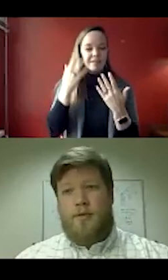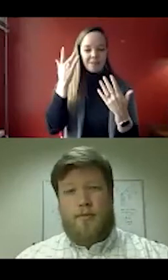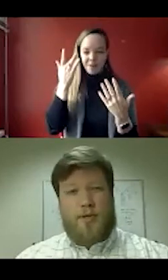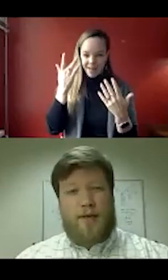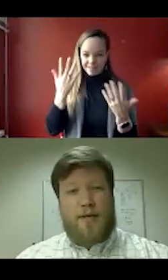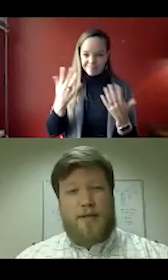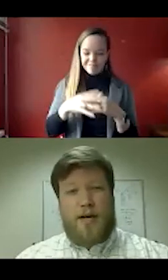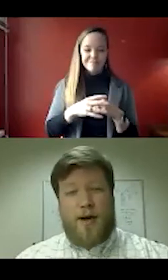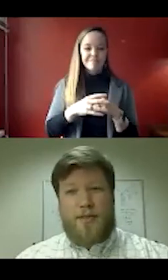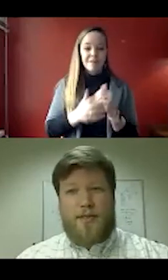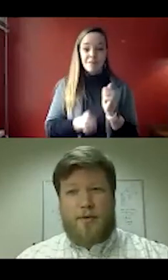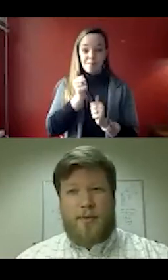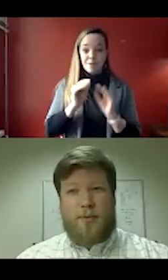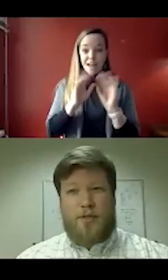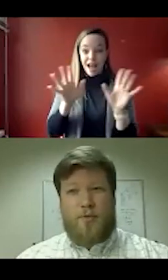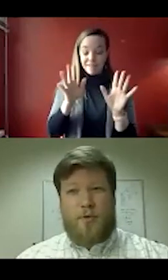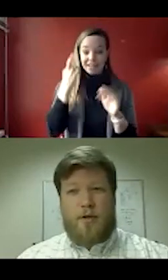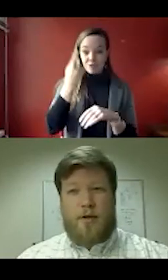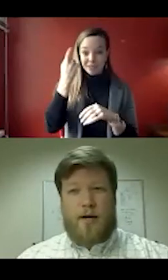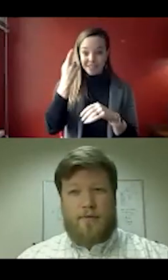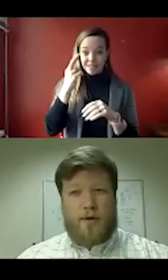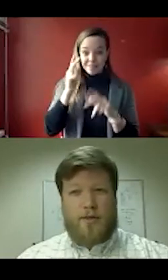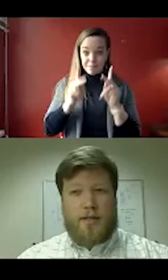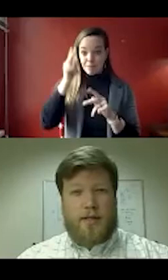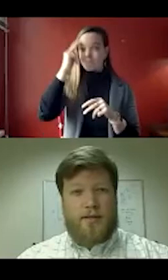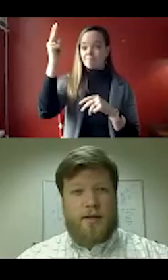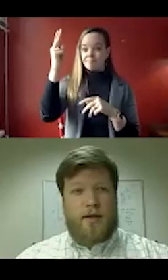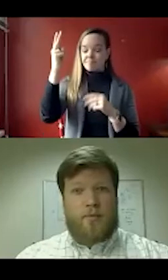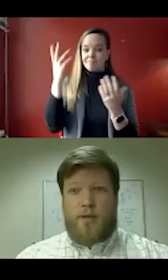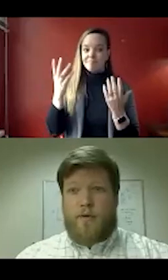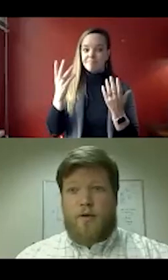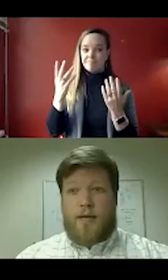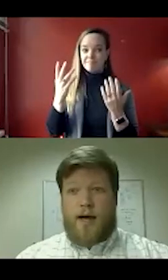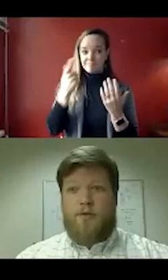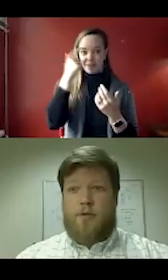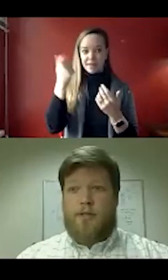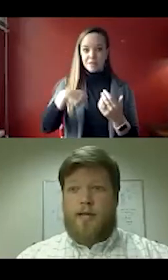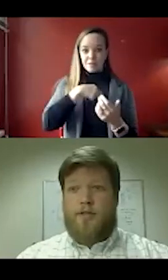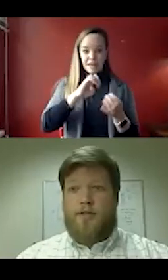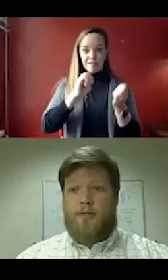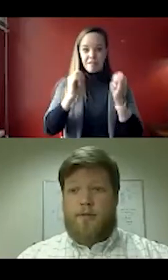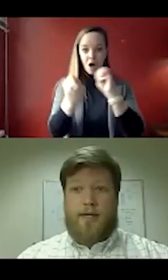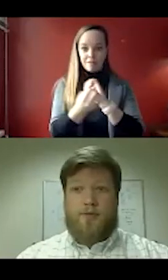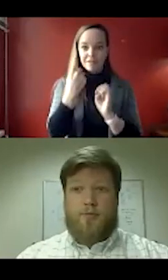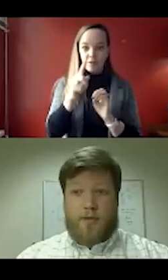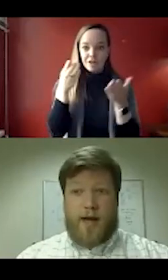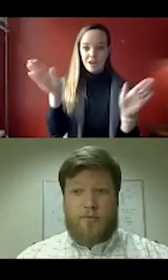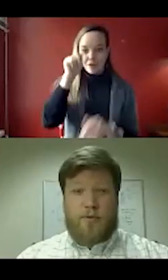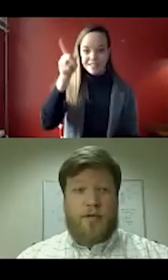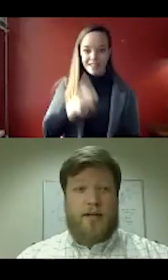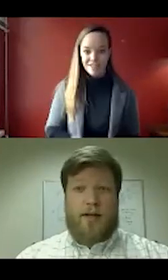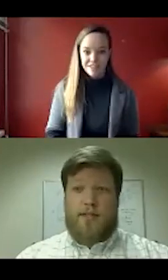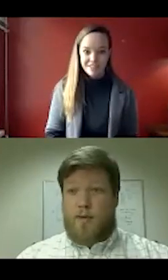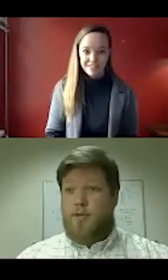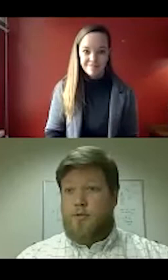most obvious hypothesis that most people reach toward first is we evolved to have general intelligence. It's really